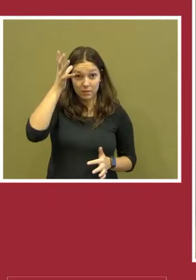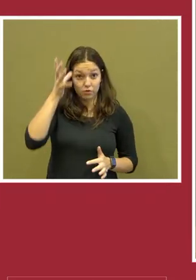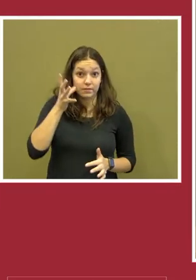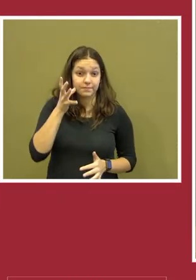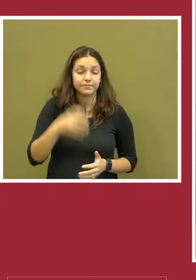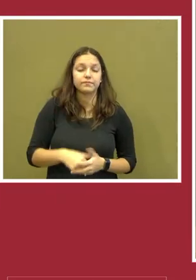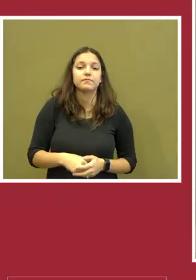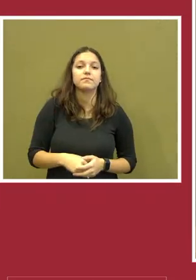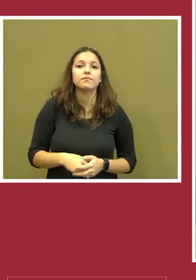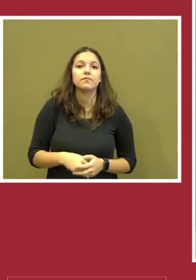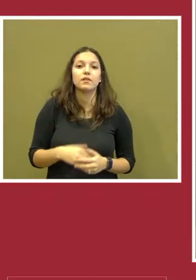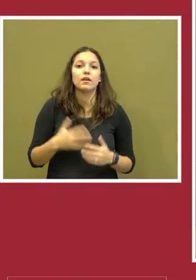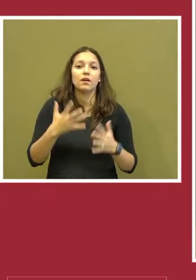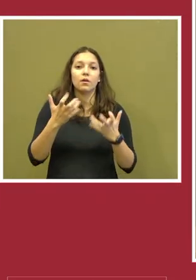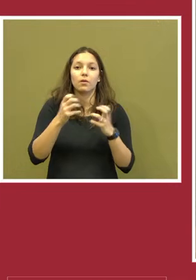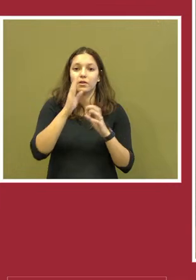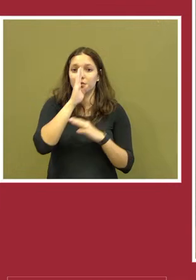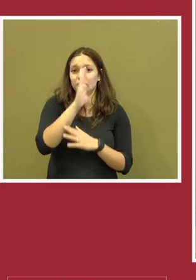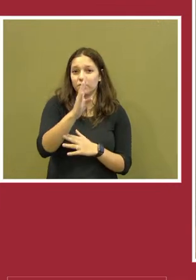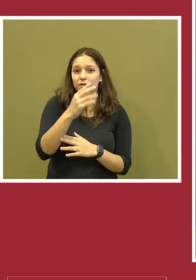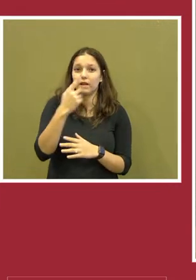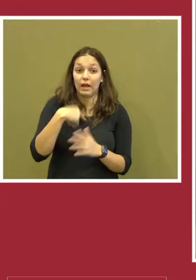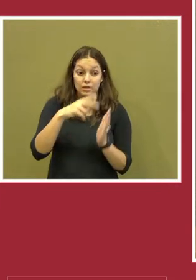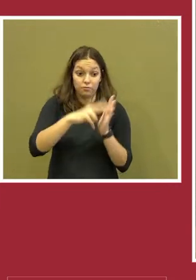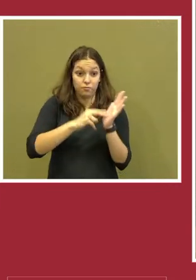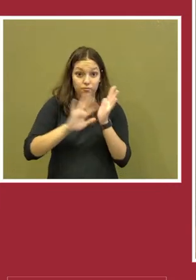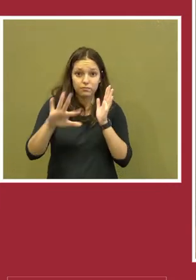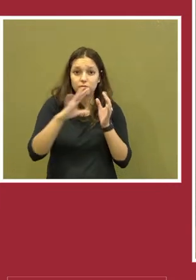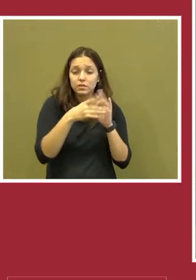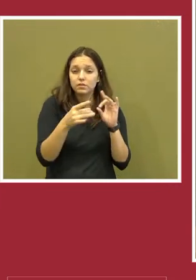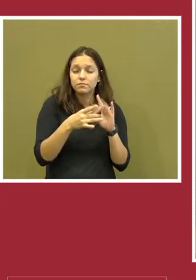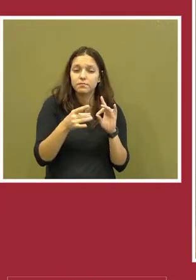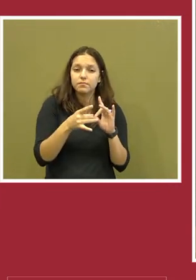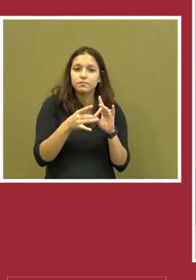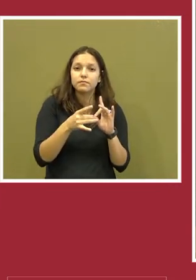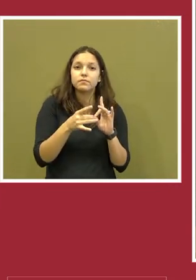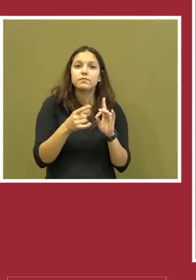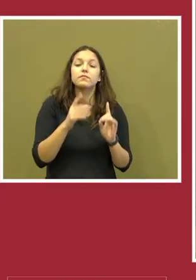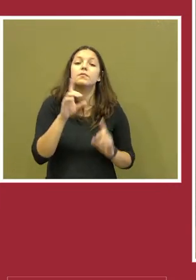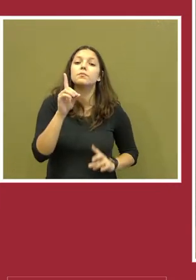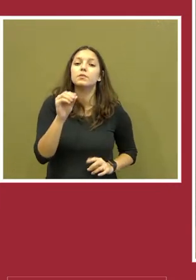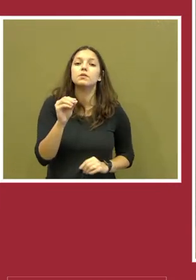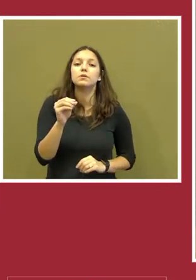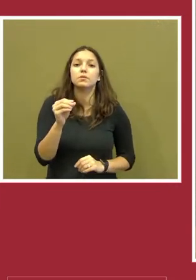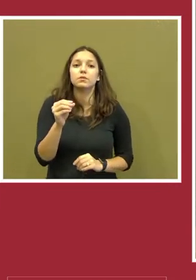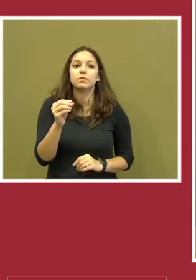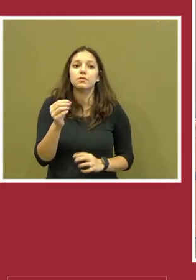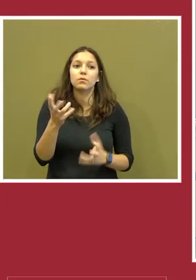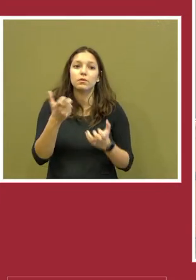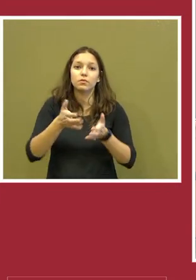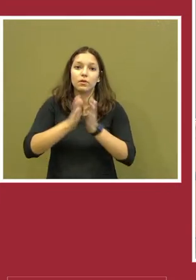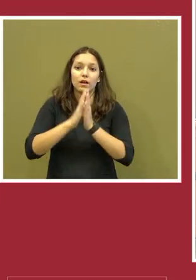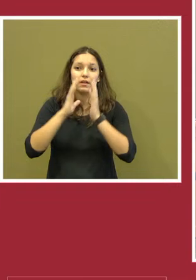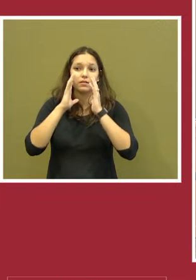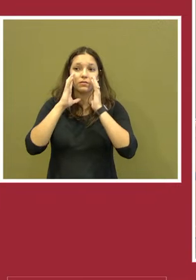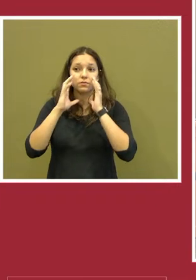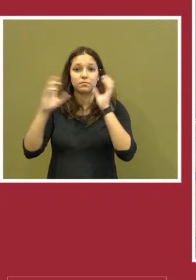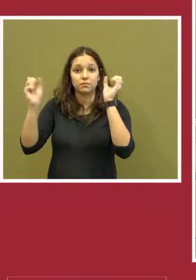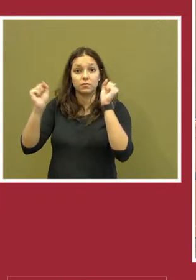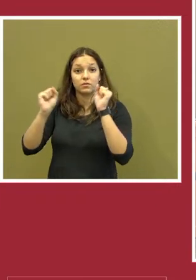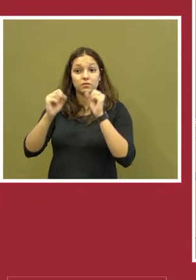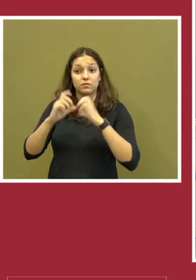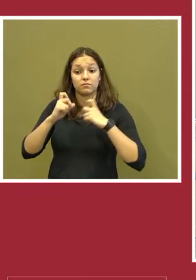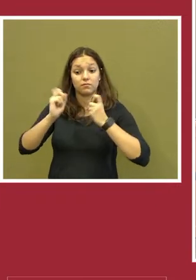I think I would like to direct, since I have read what his comment was, I do want to ask the superintendent to provide some